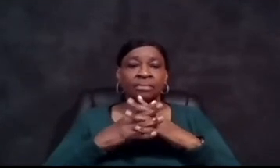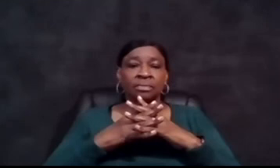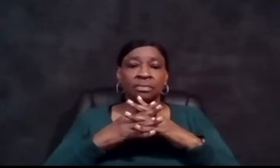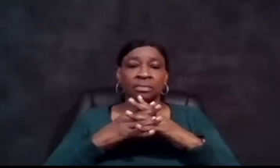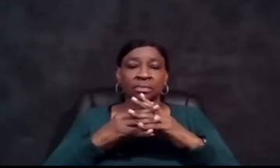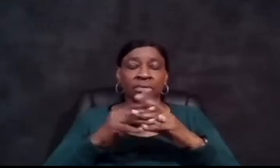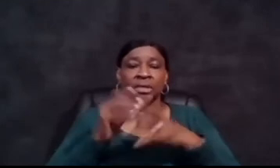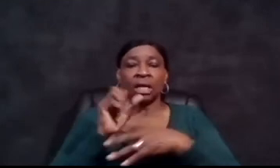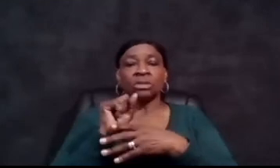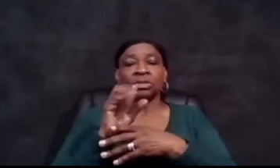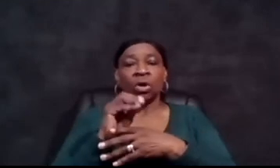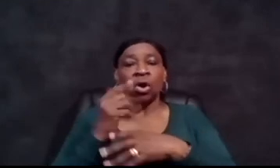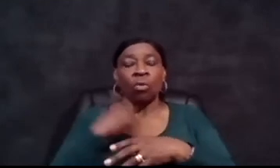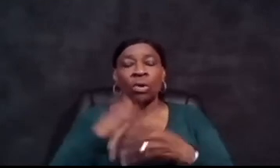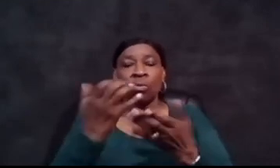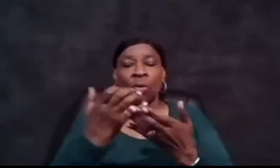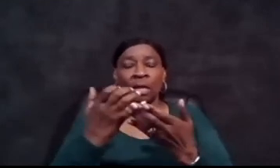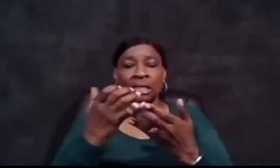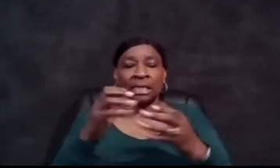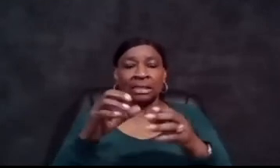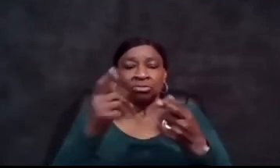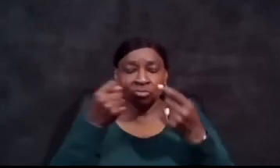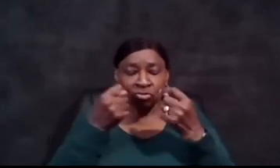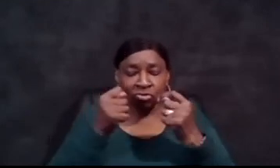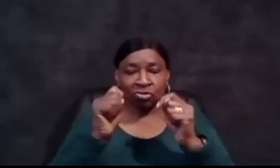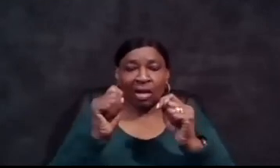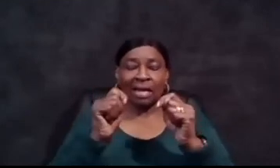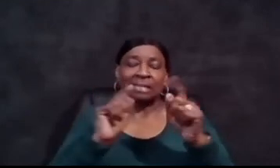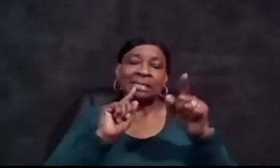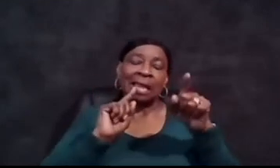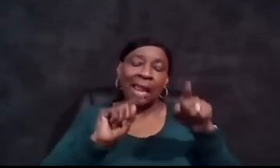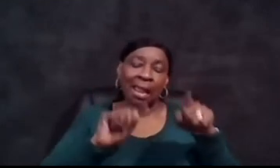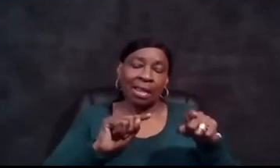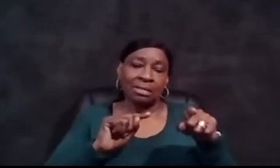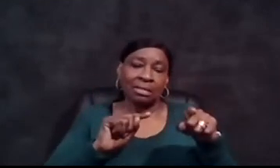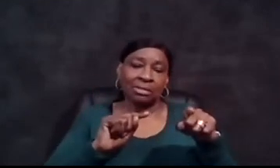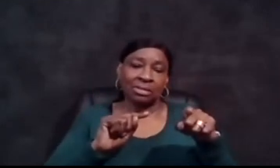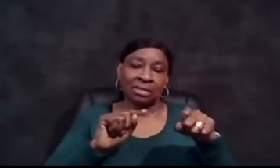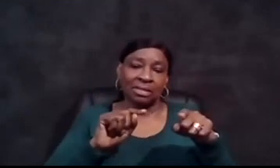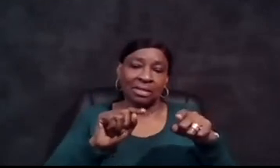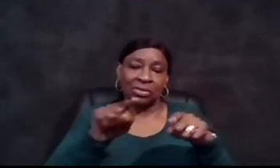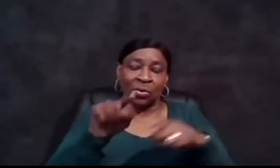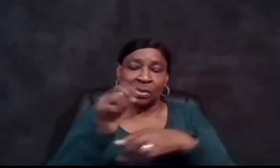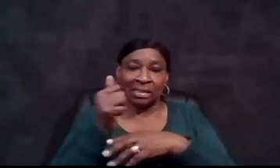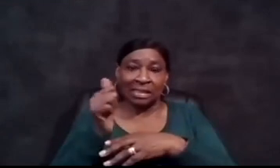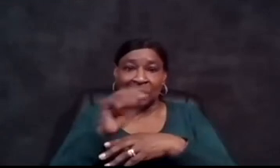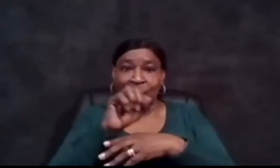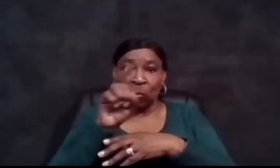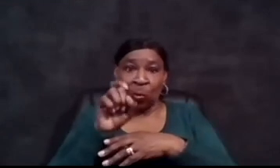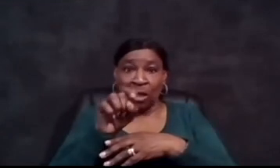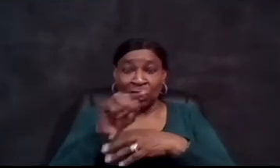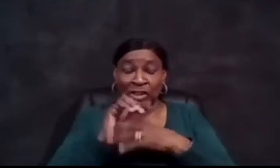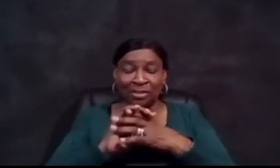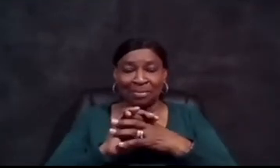Does someone want to take a try at answering that set of questions?